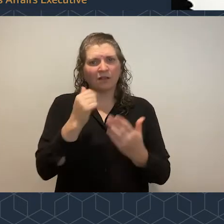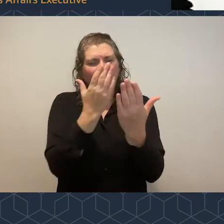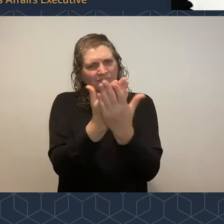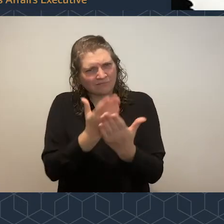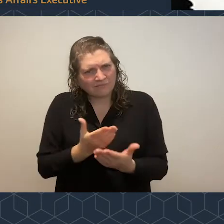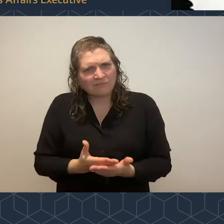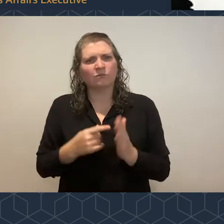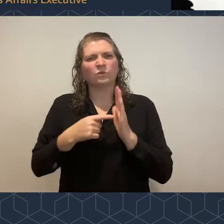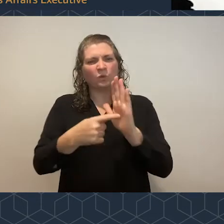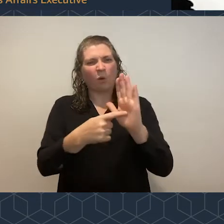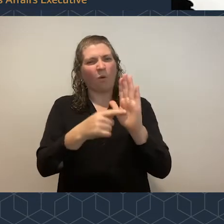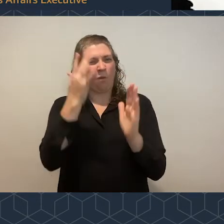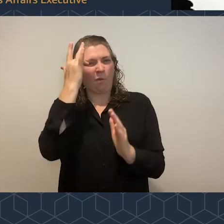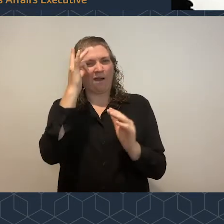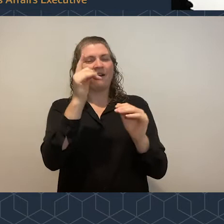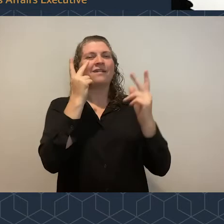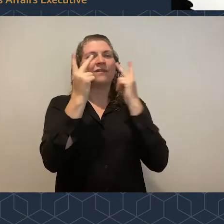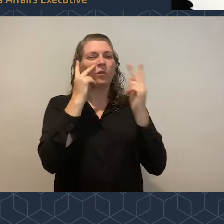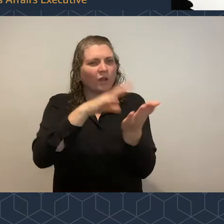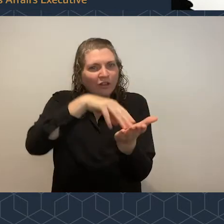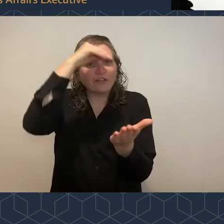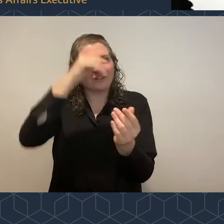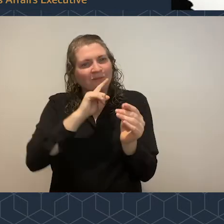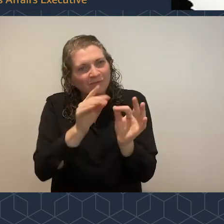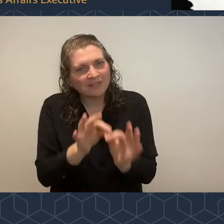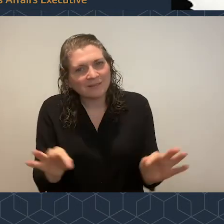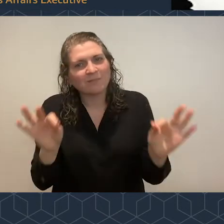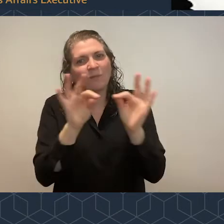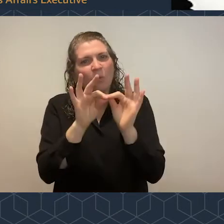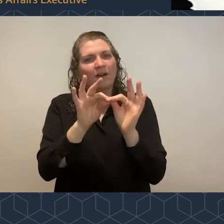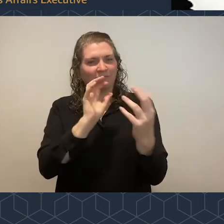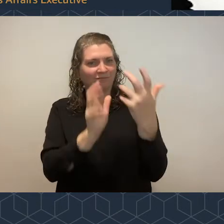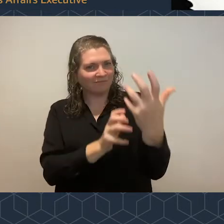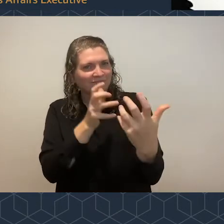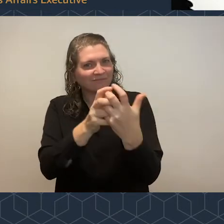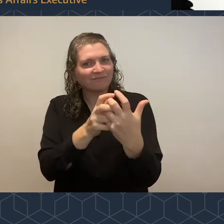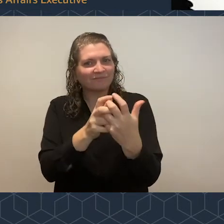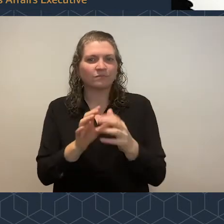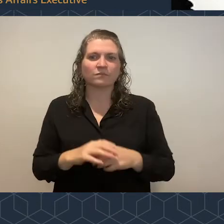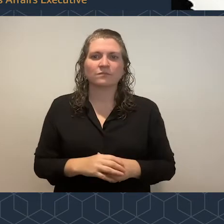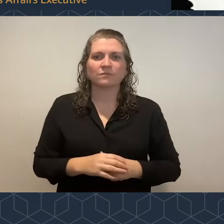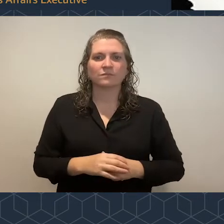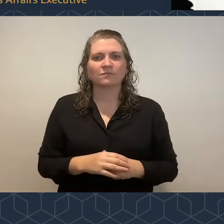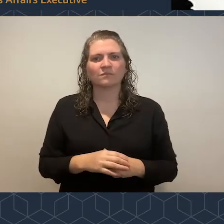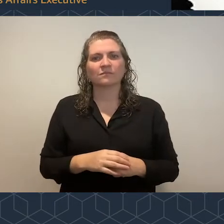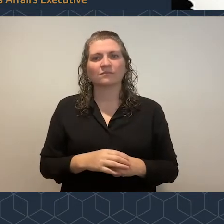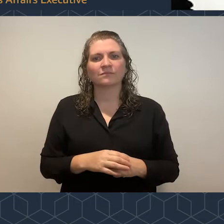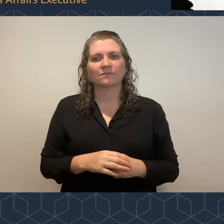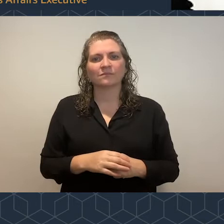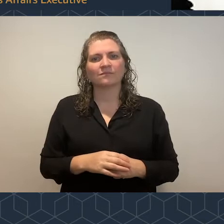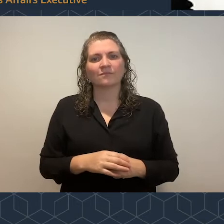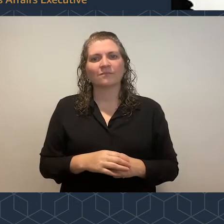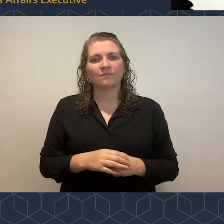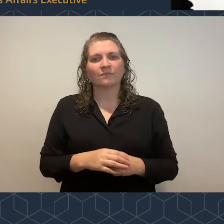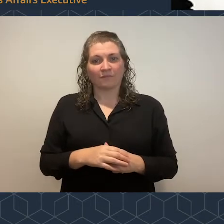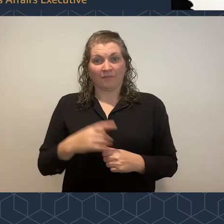with data, that I'm showcasing the impact that I'm making in regards to my customer in an innovative way.